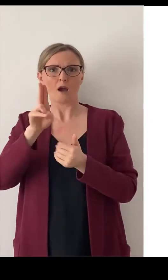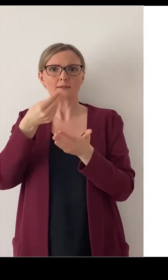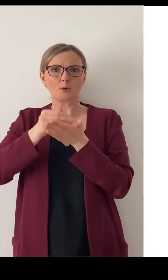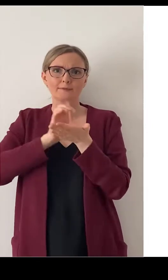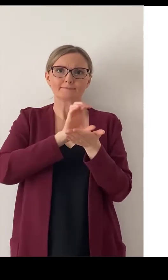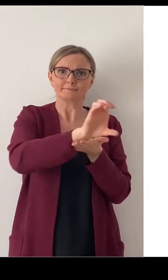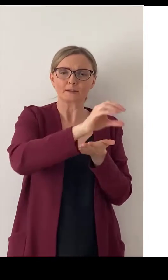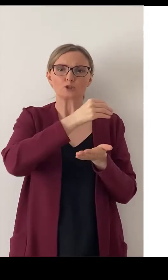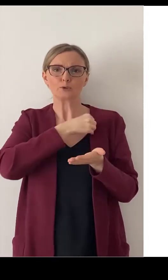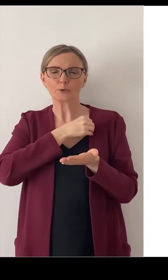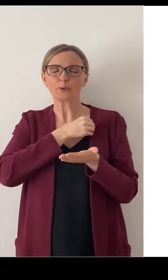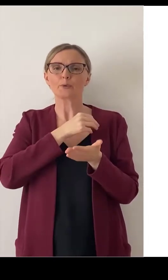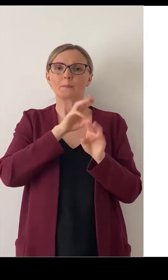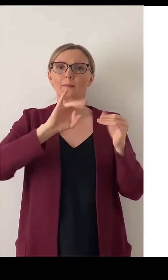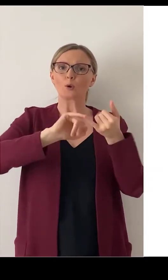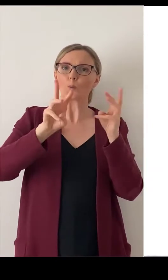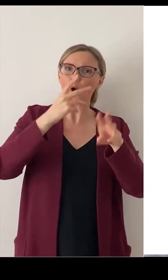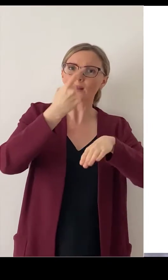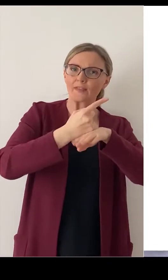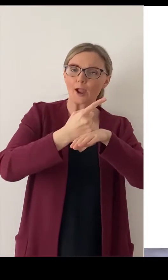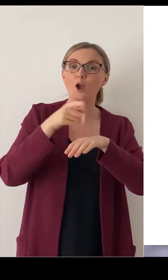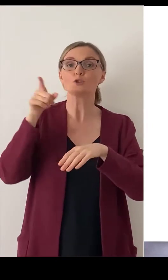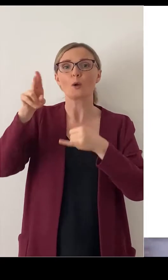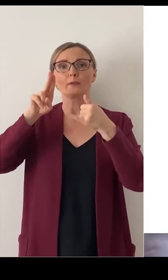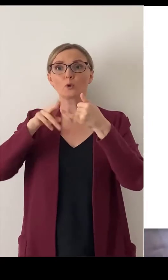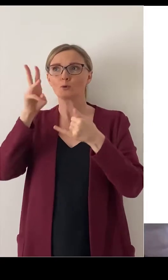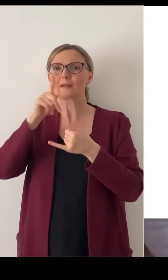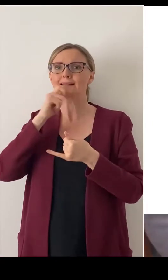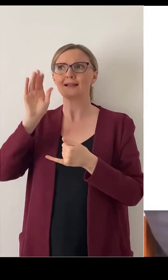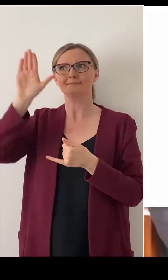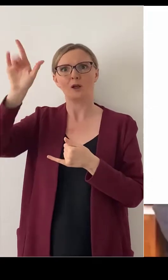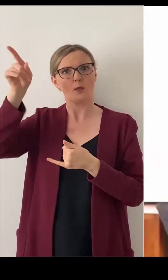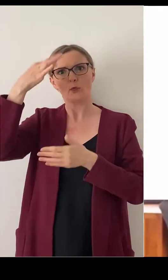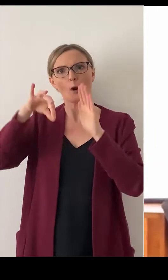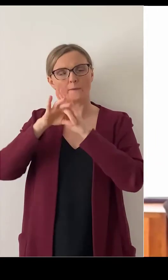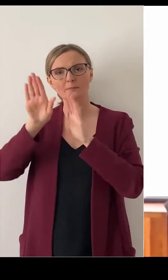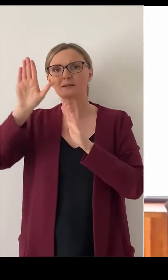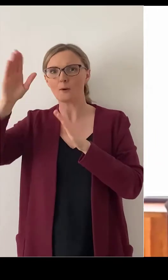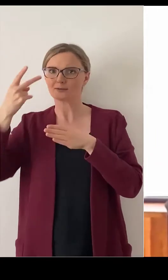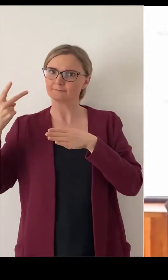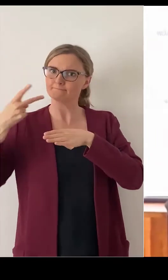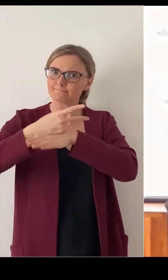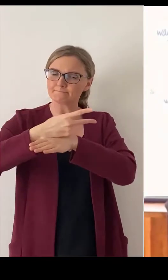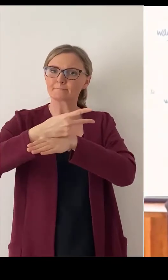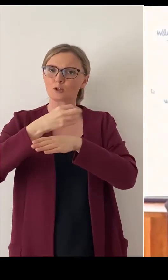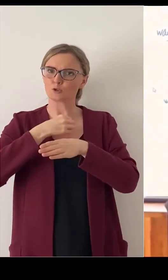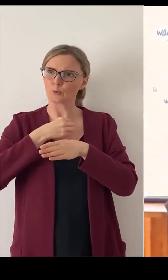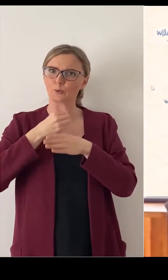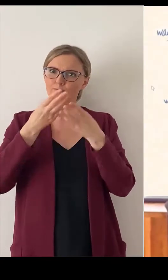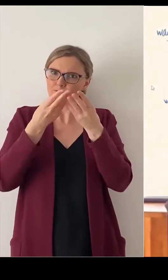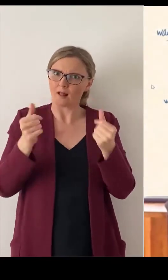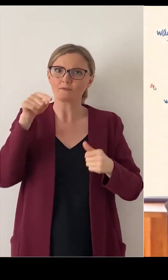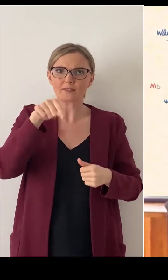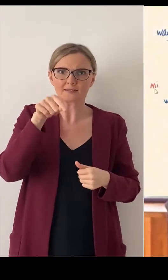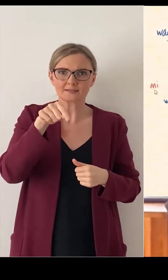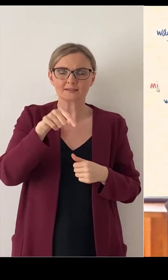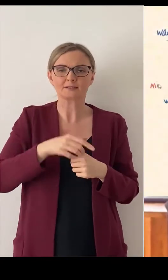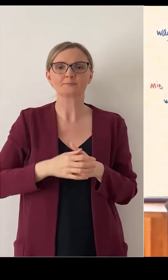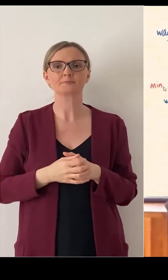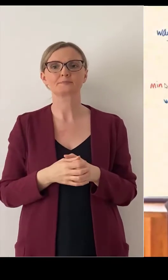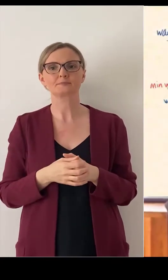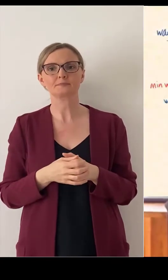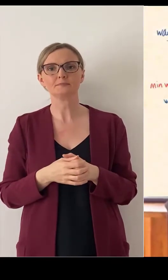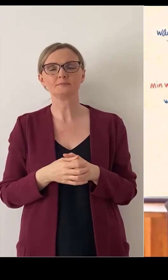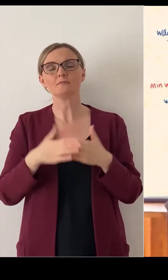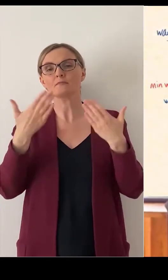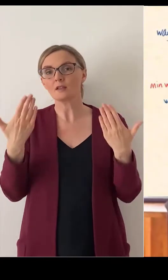intervene. As a government, you have to intervene to be able to correct this injustice. So let us now think about